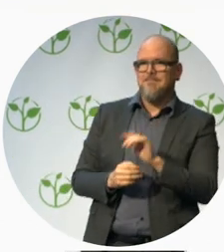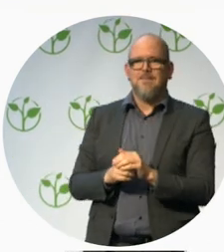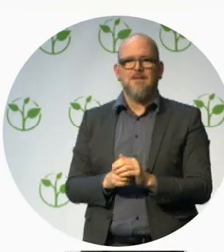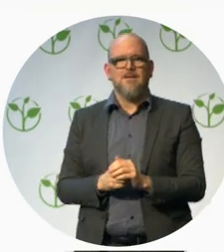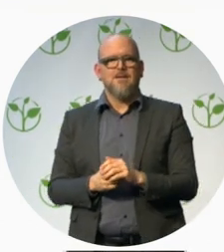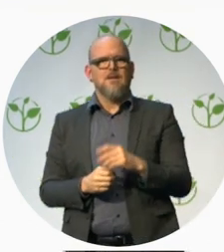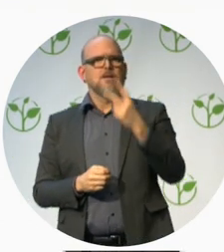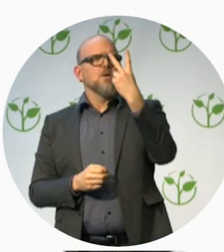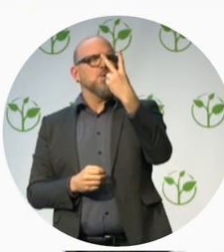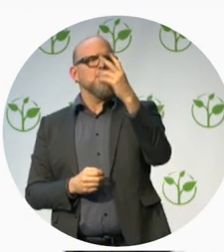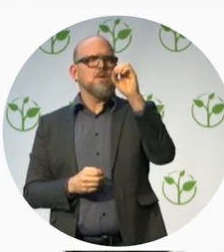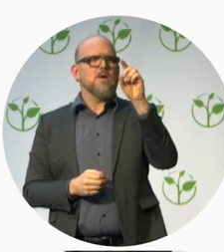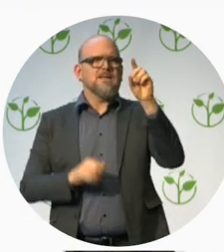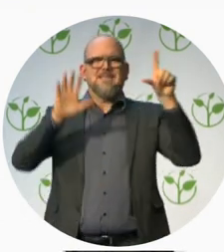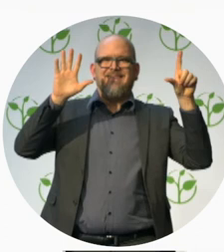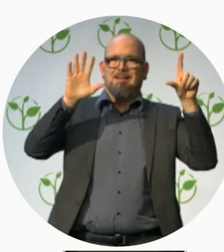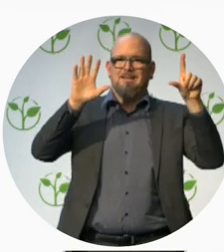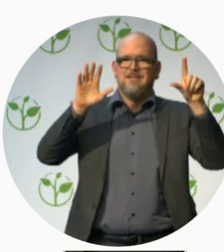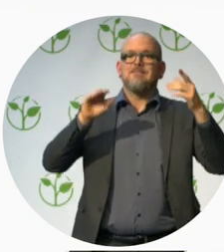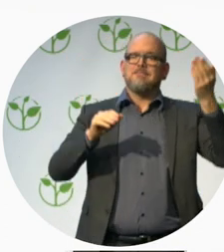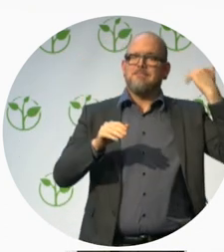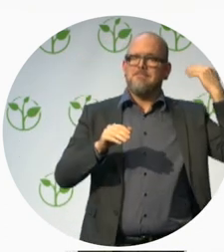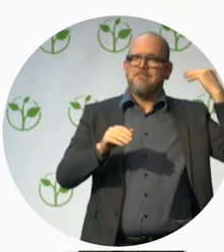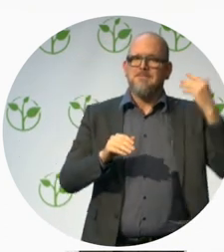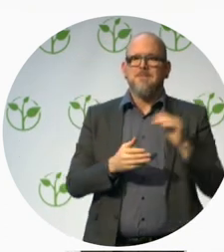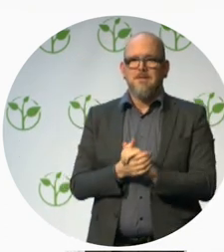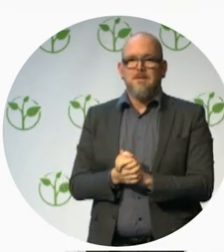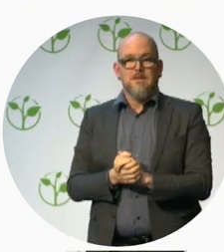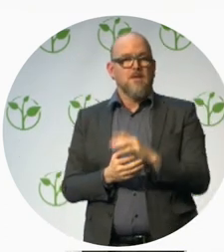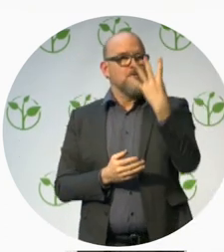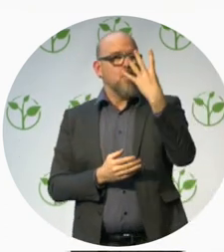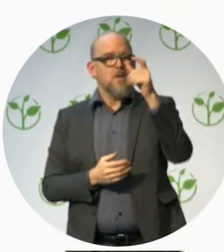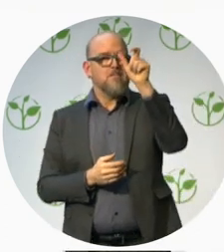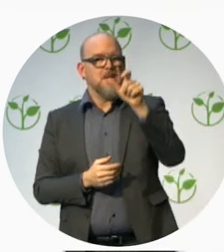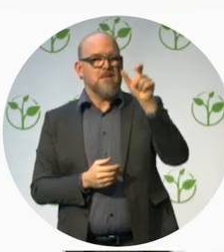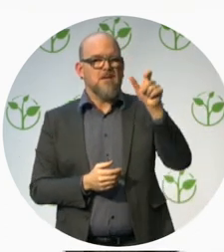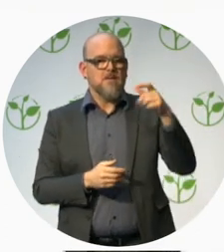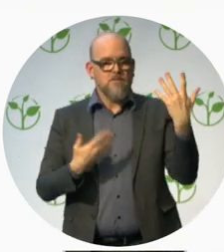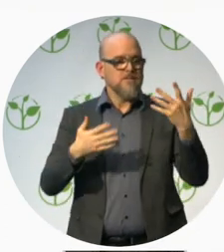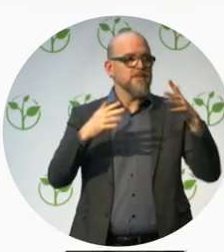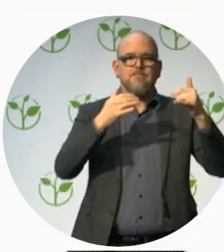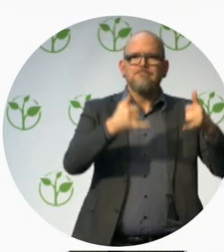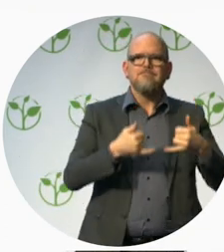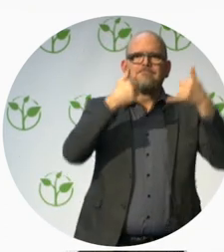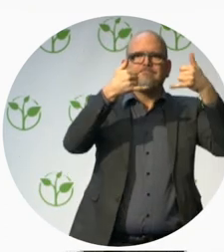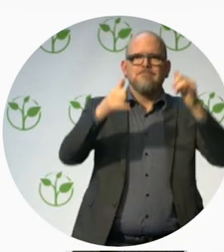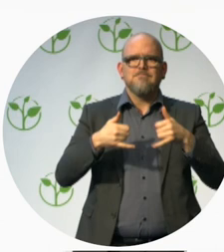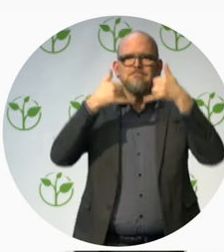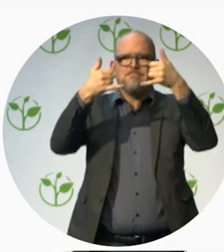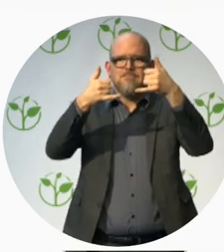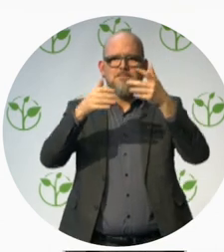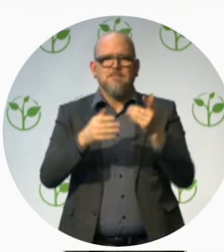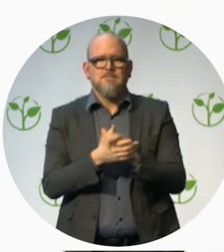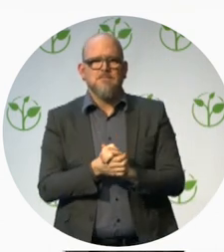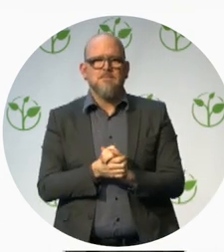of four people to win the Alternative Nobel Prize and also works for Light for the World. But we are absolutely